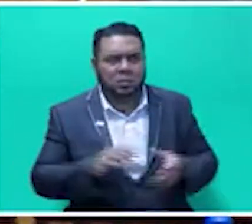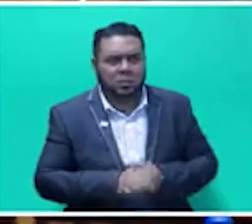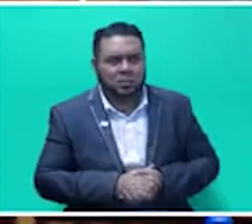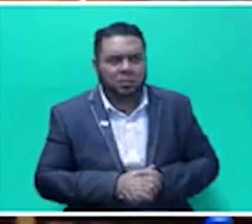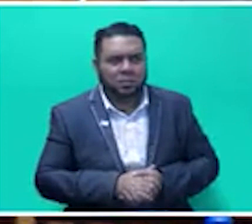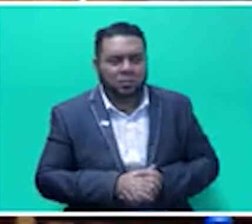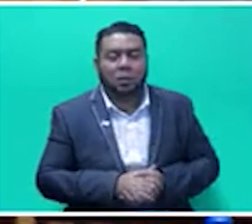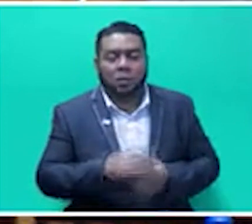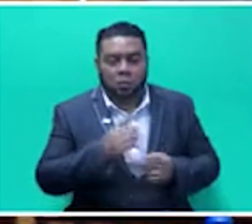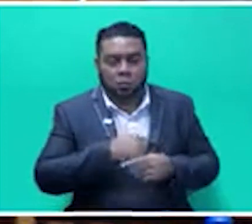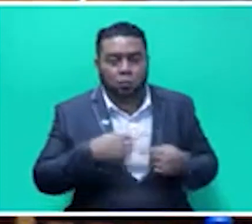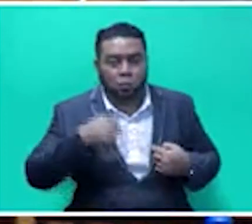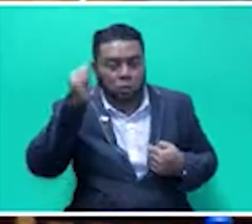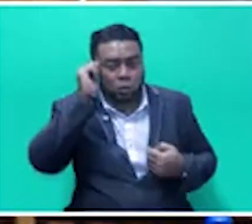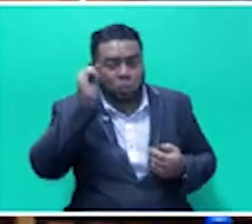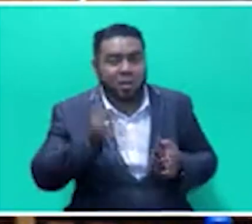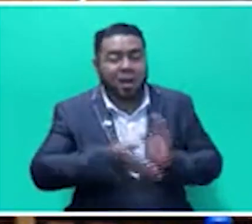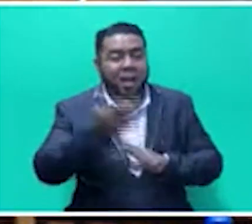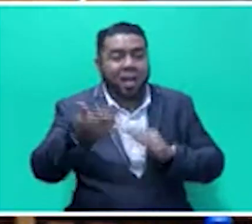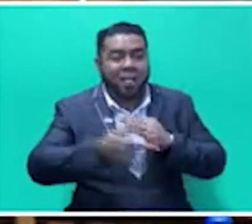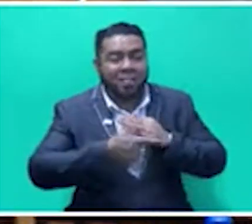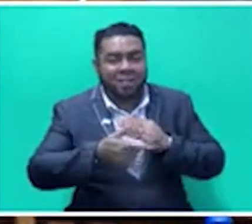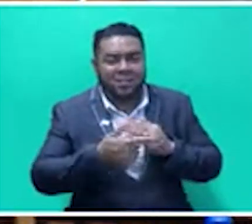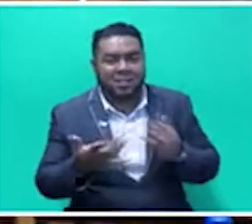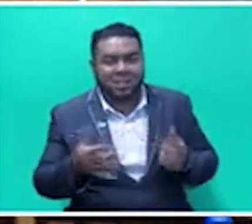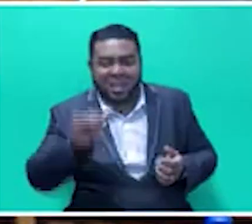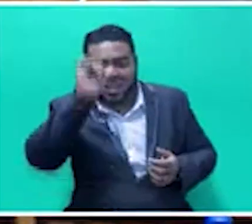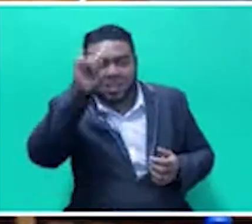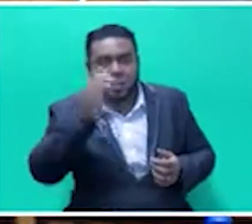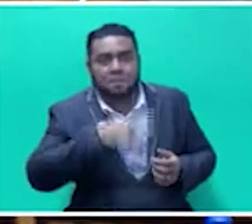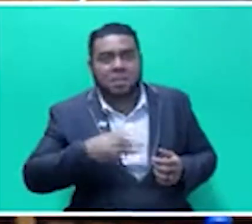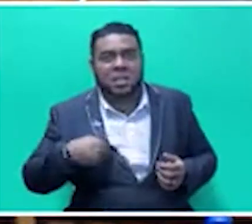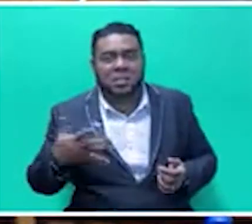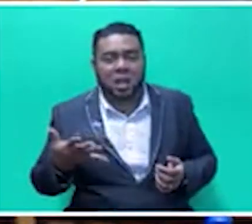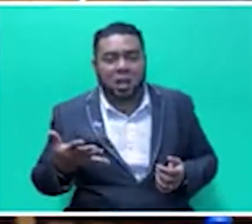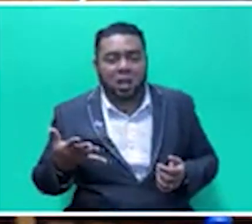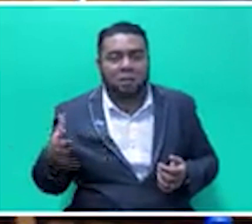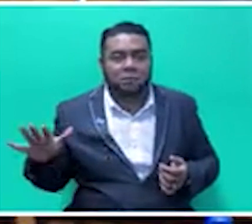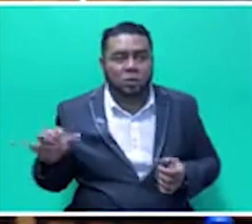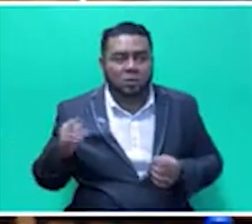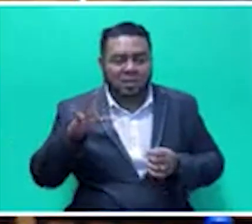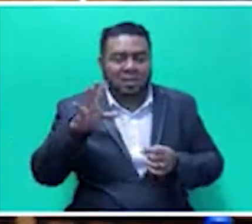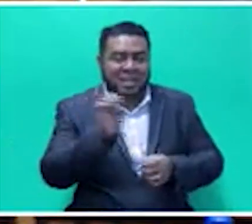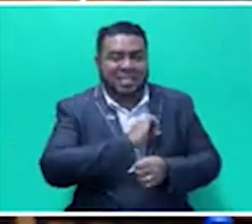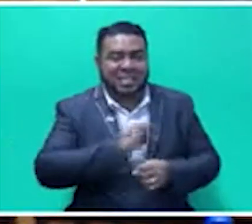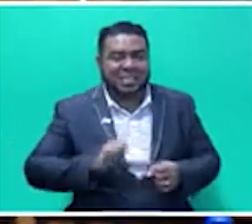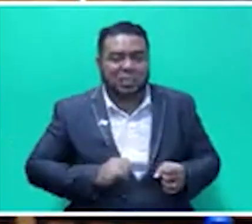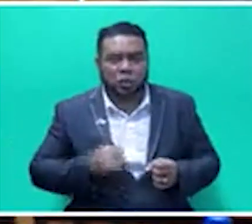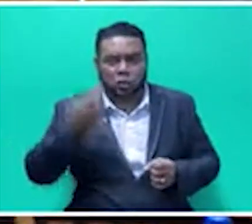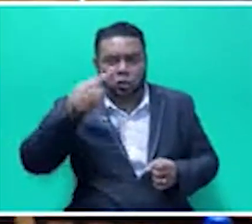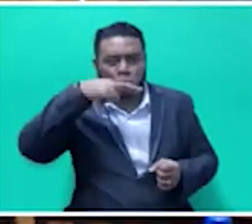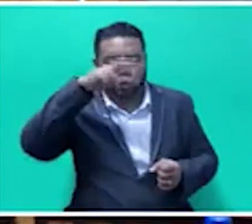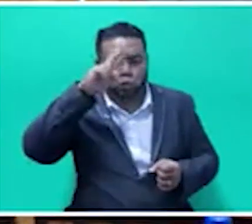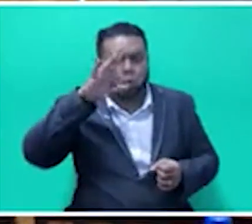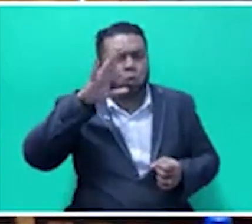And we know, Mr. Speaker, the high-level conference is being attended by India's Minister for External Affairs, His Excellency Dr. Subramaniam